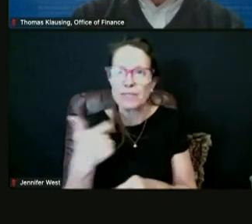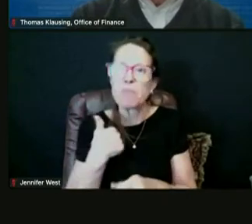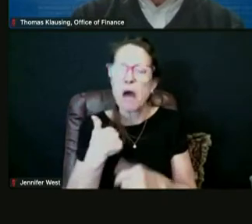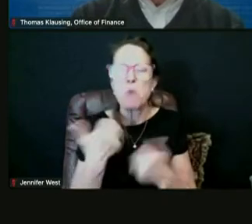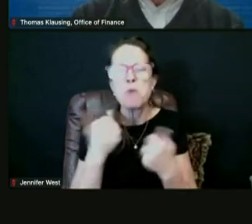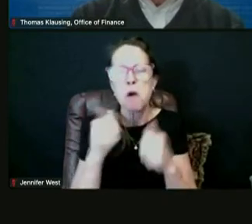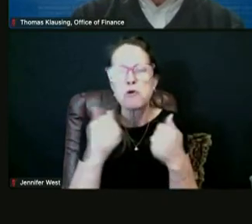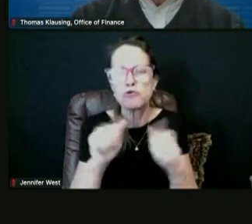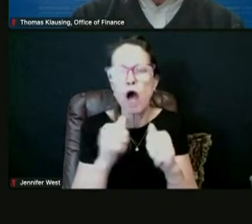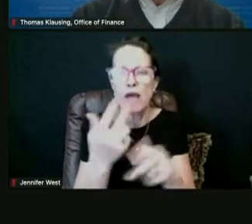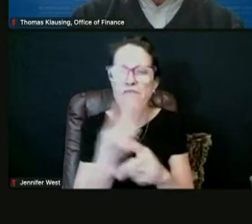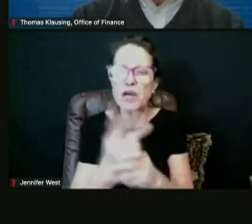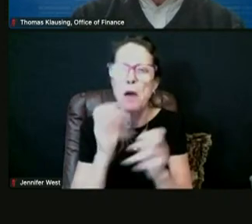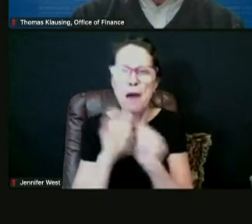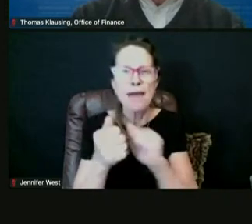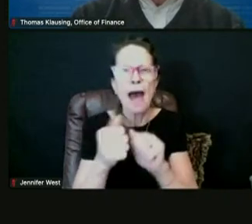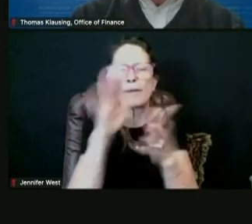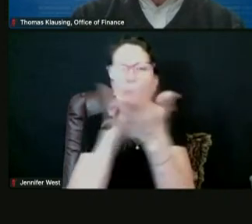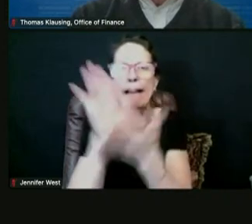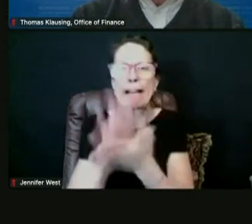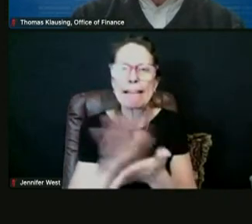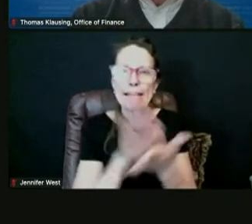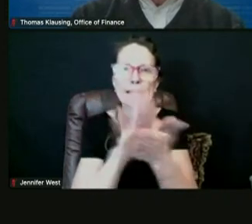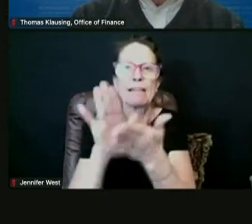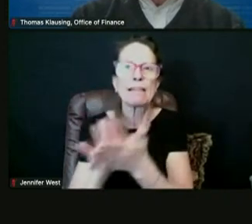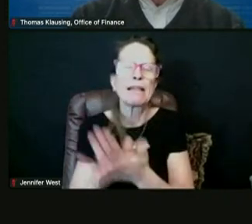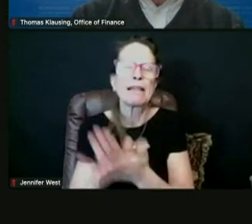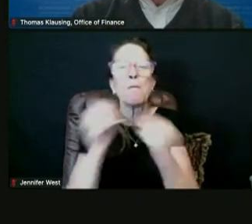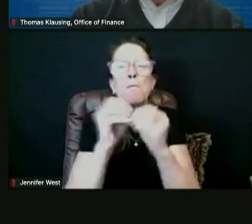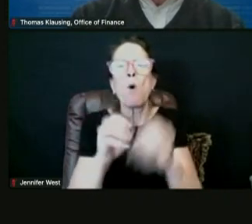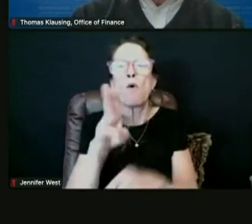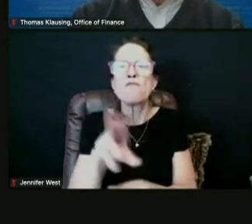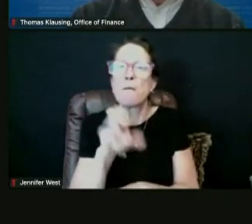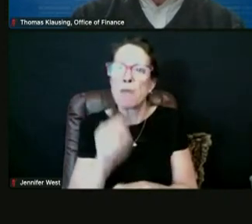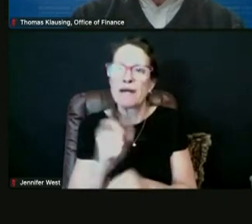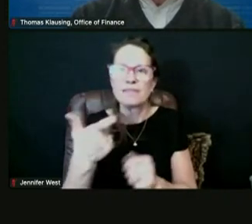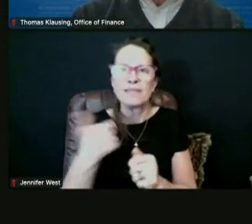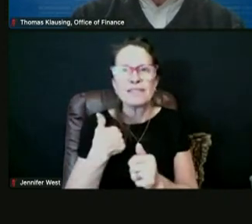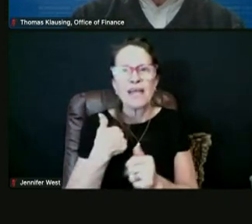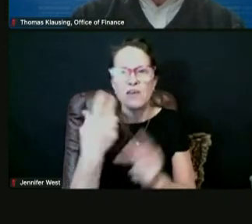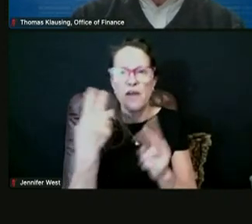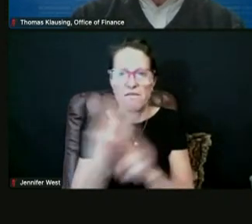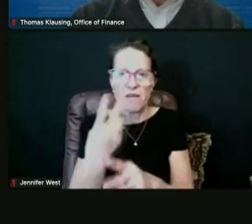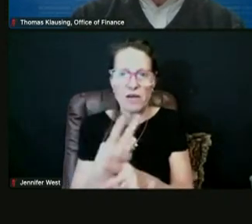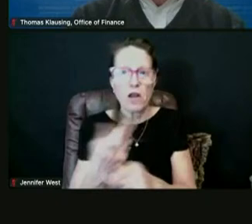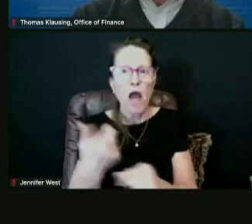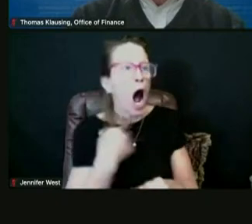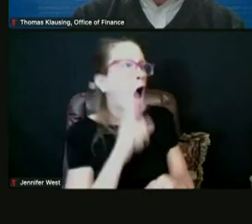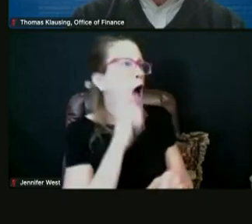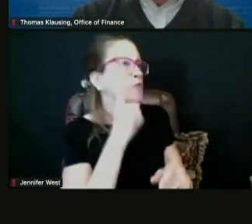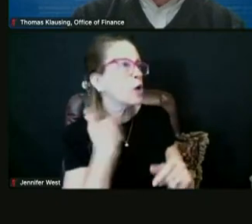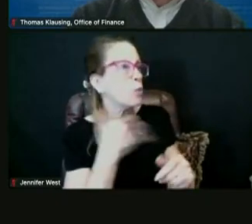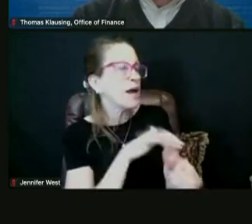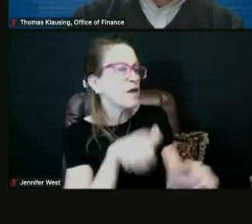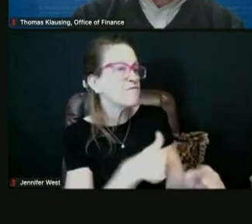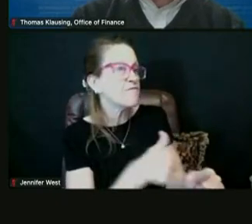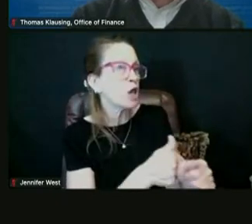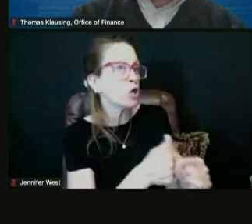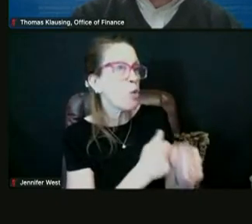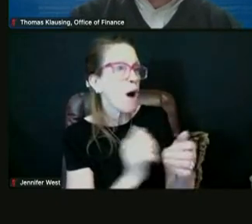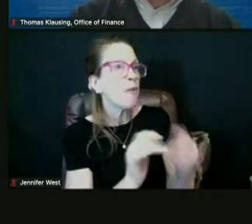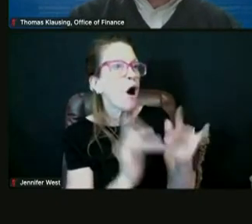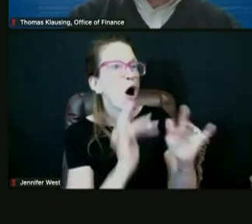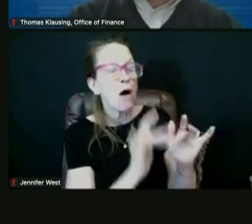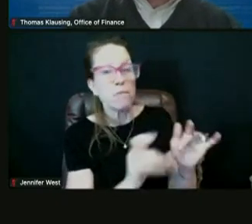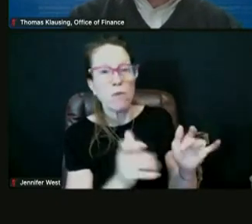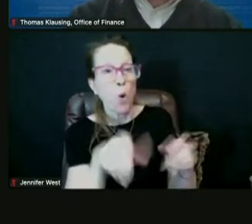widespread. Thank you, Ms. Edwards, for that. If you don't mind, maybe we could follow up offline, because I think you may have some information that's not exactly accurate